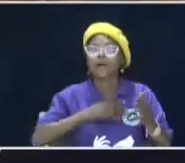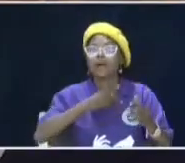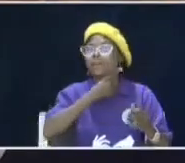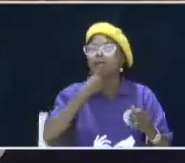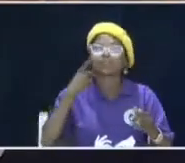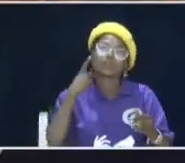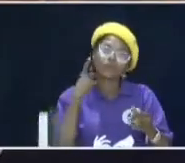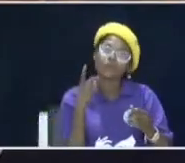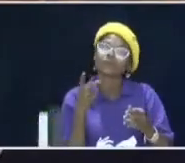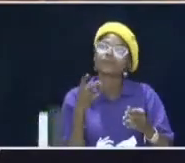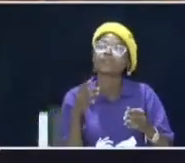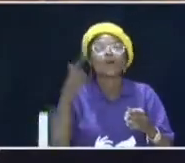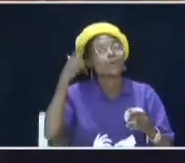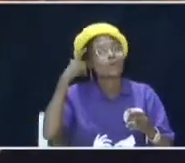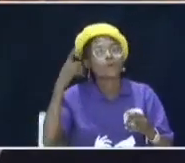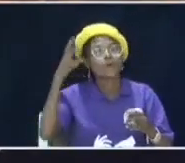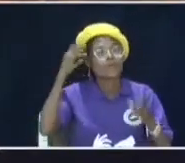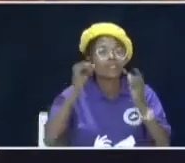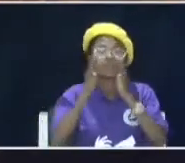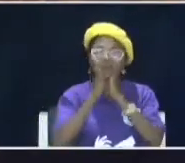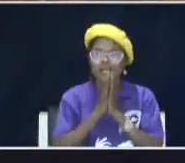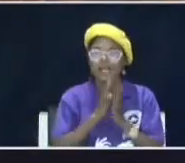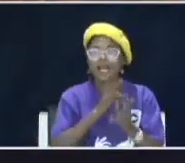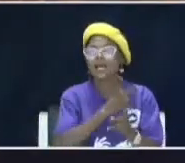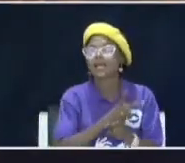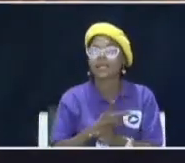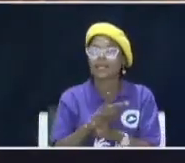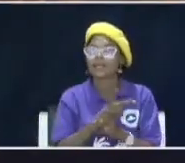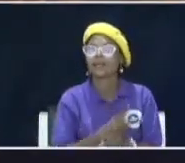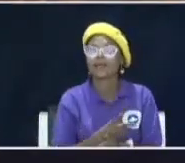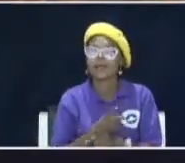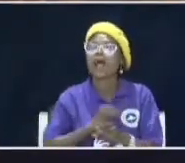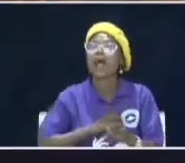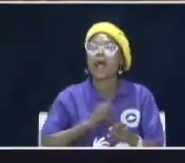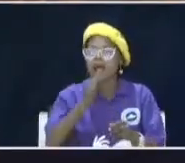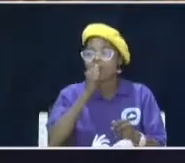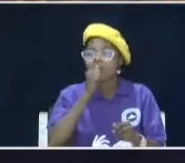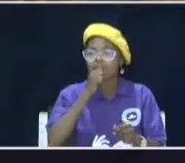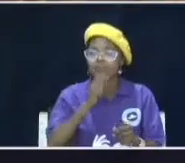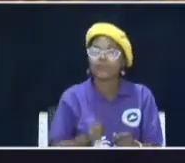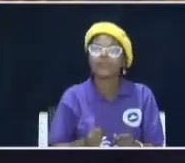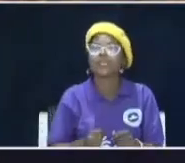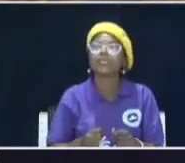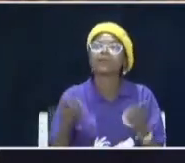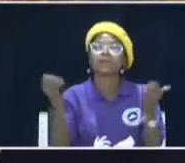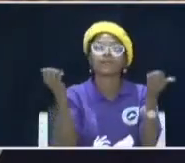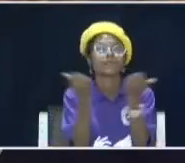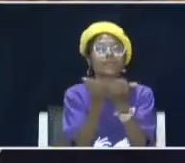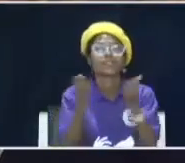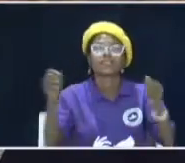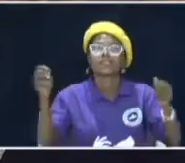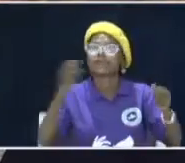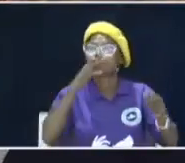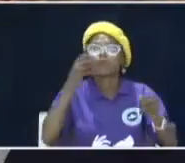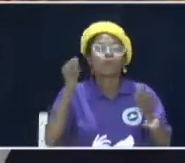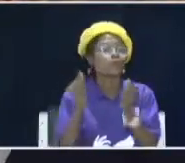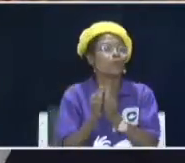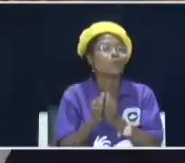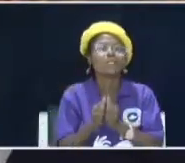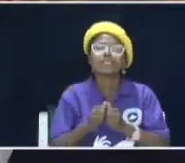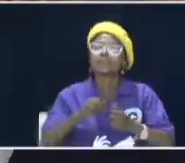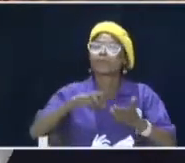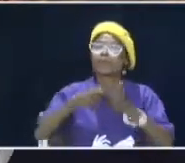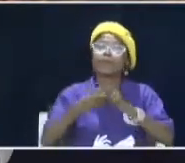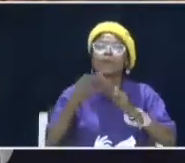Dododo, for his prayer and care. I've been battling with high blood pressure for the past 10 years. I've spent a lot of money